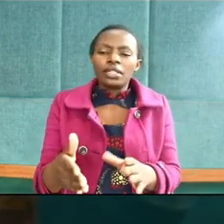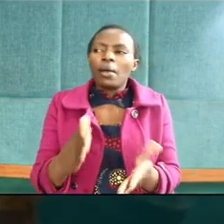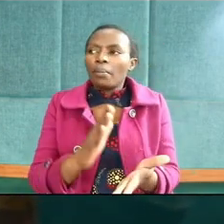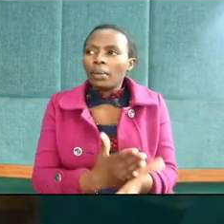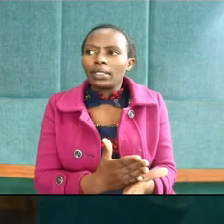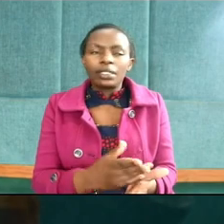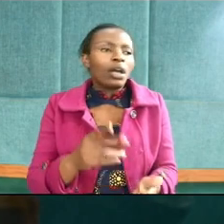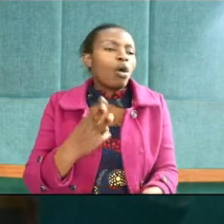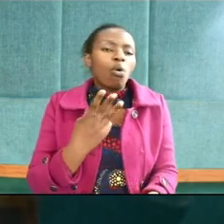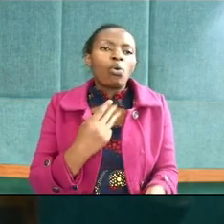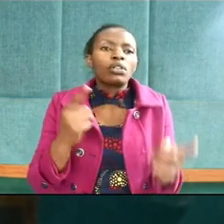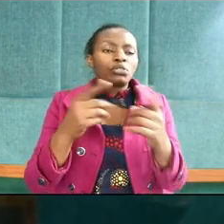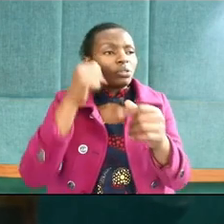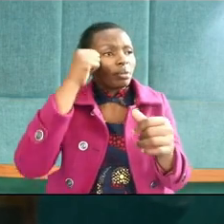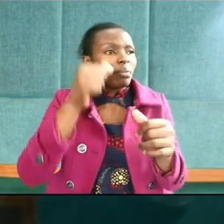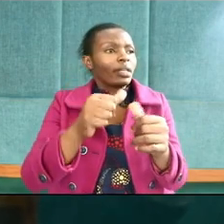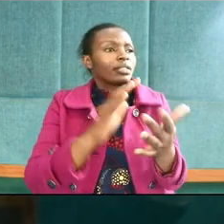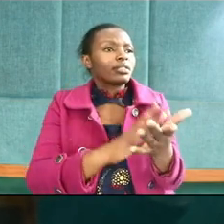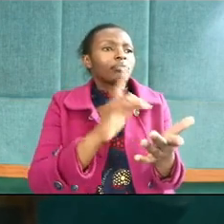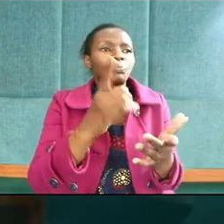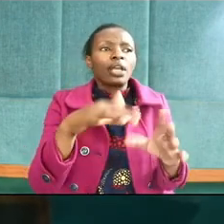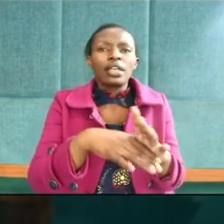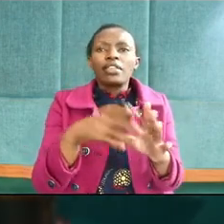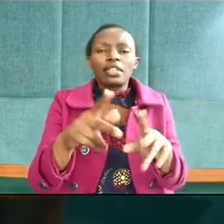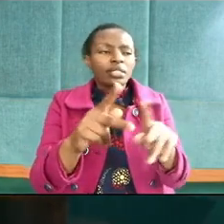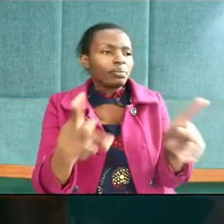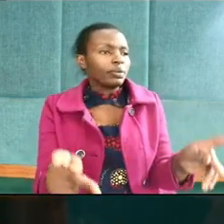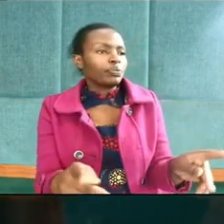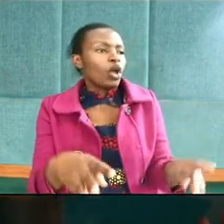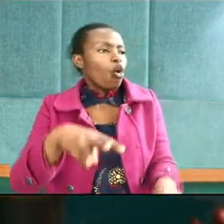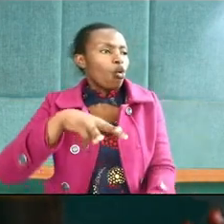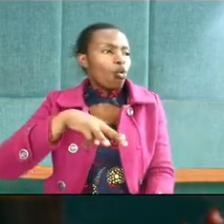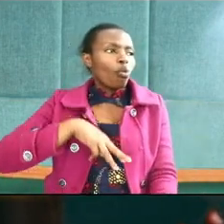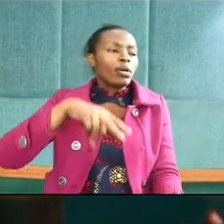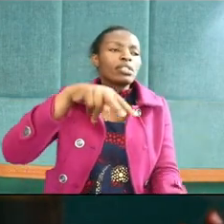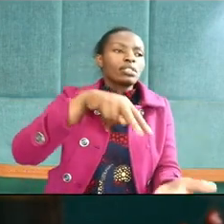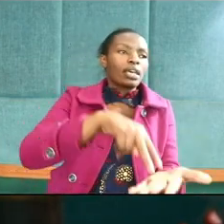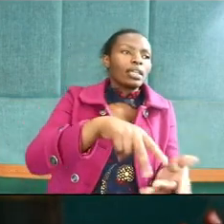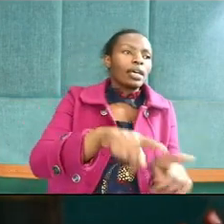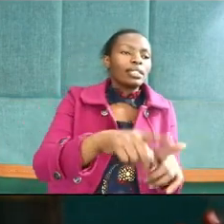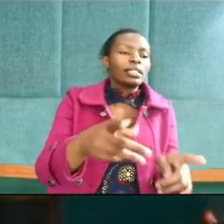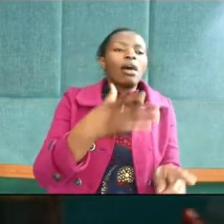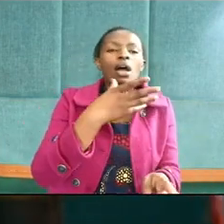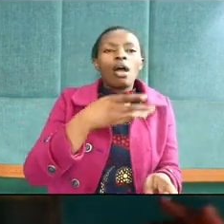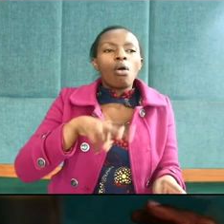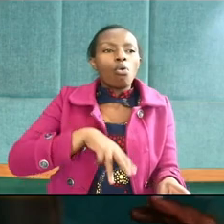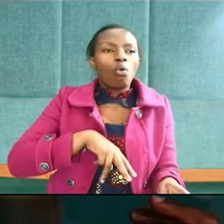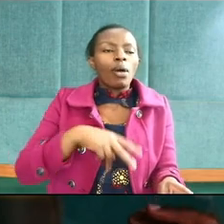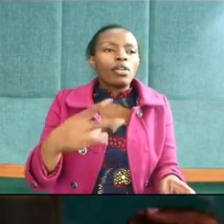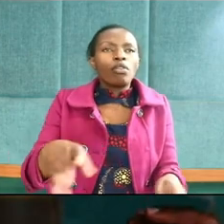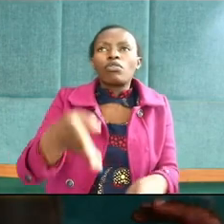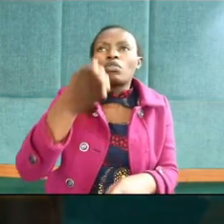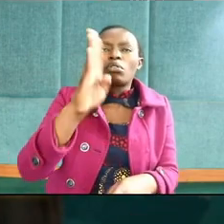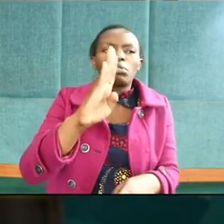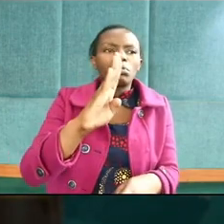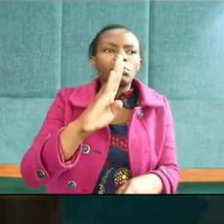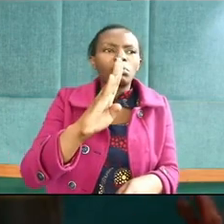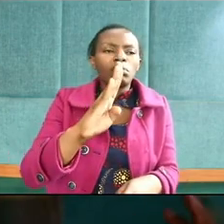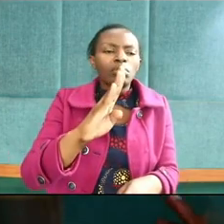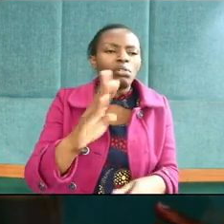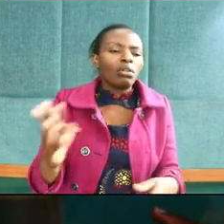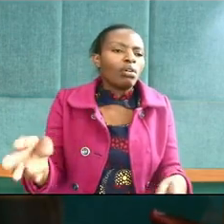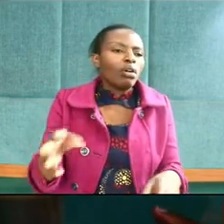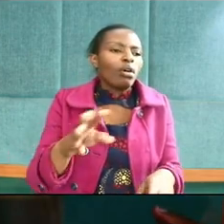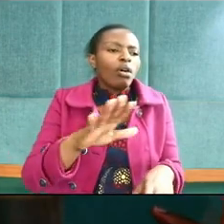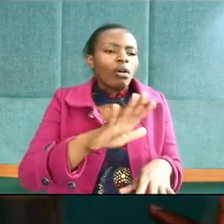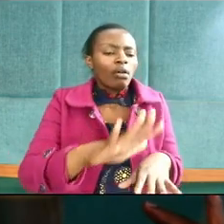place, woman, arise as a woman of God. Stop nagging and